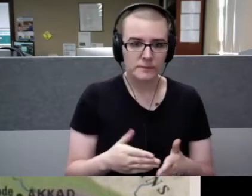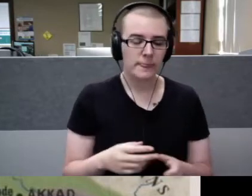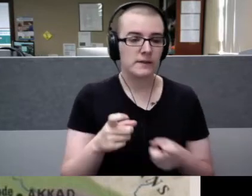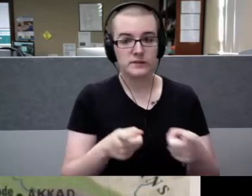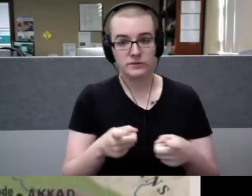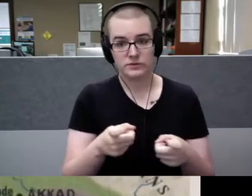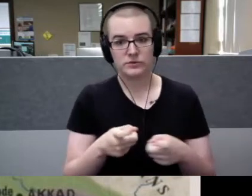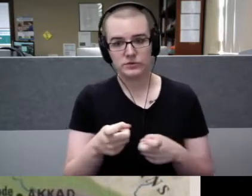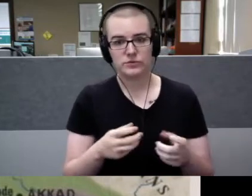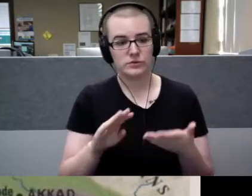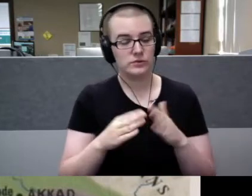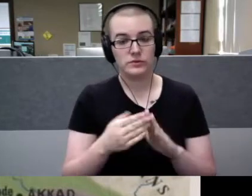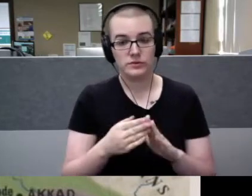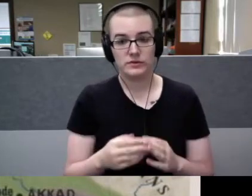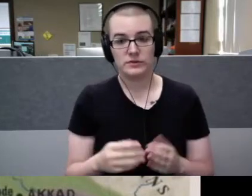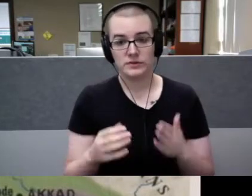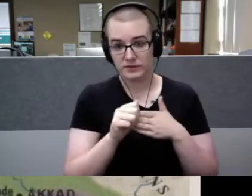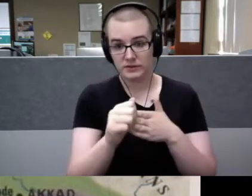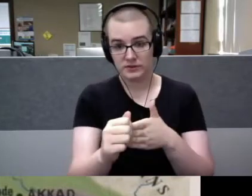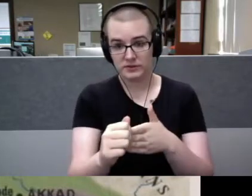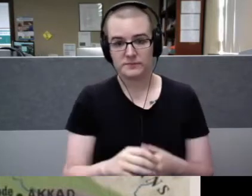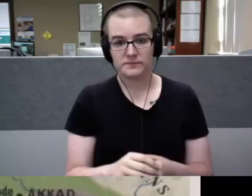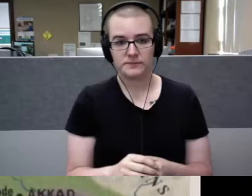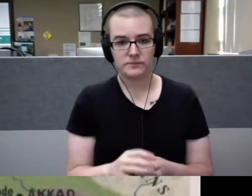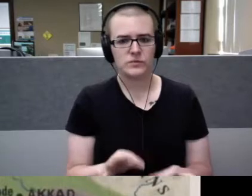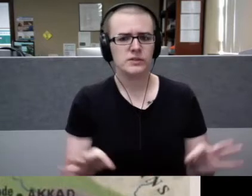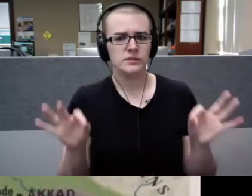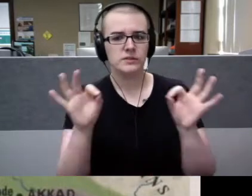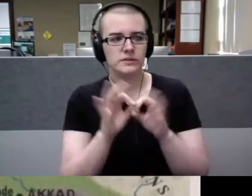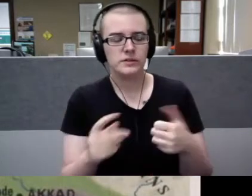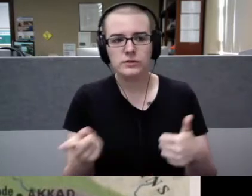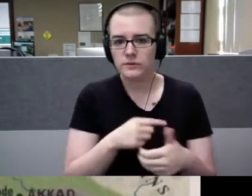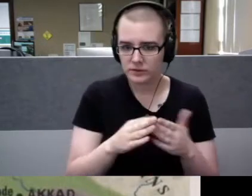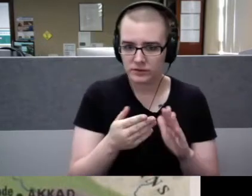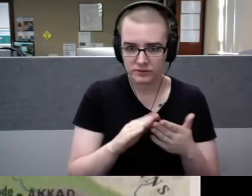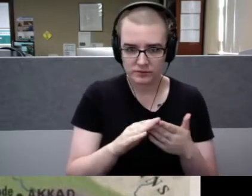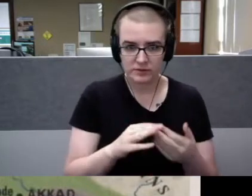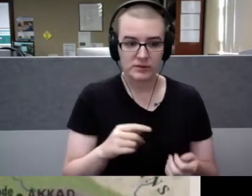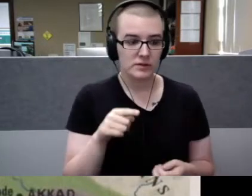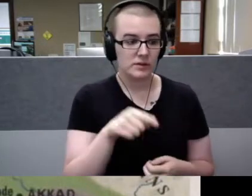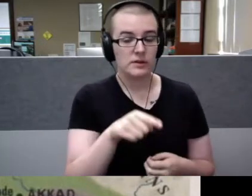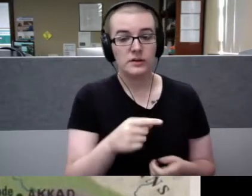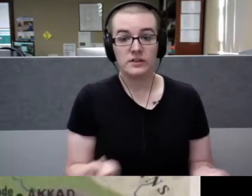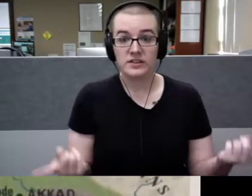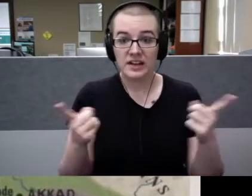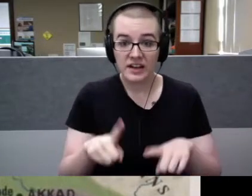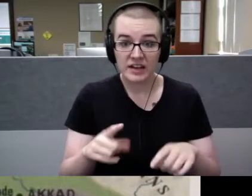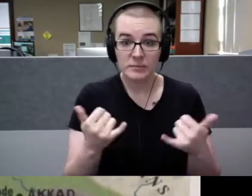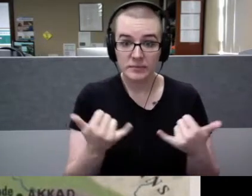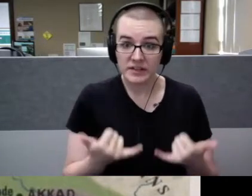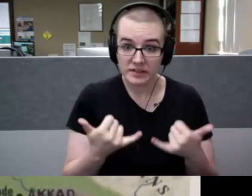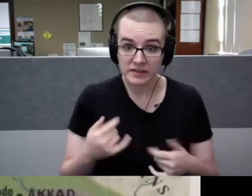this is early history, the first time we see civilizations, and this trend that we're about to see happens often, even today,